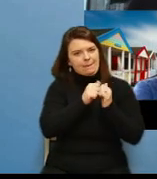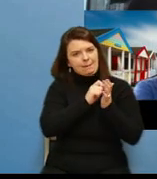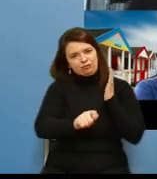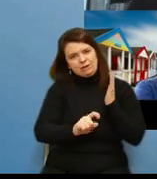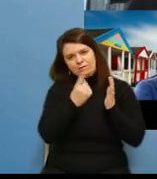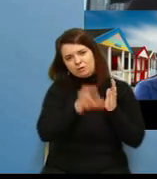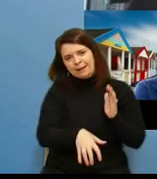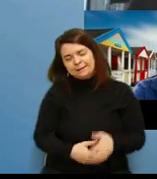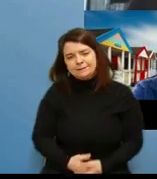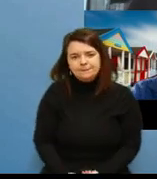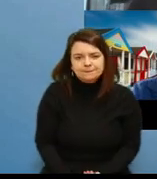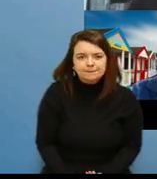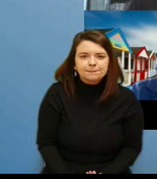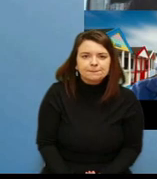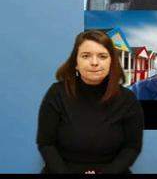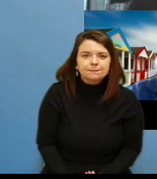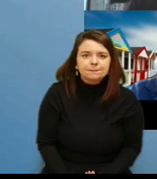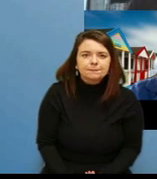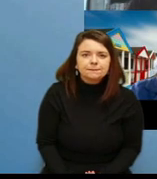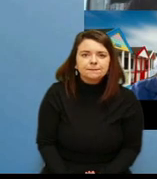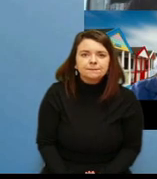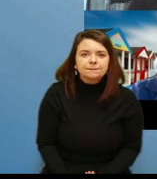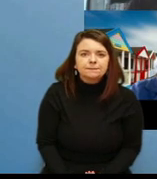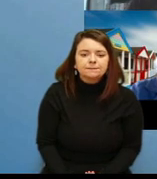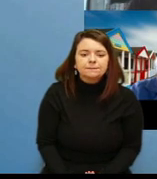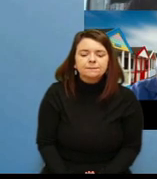to why it's, why the paper's been written, if you will.